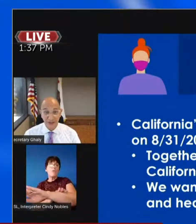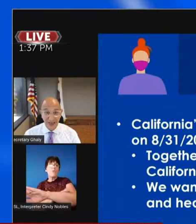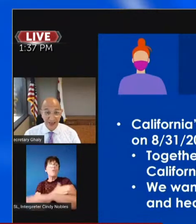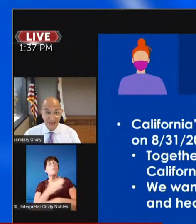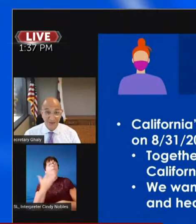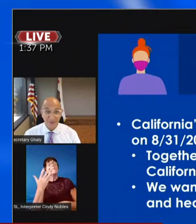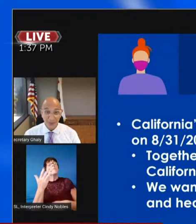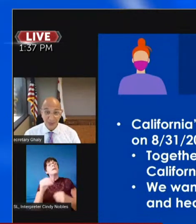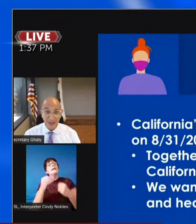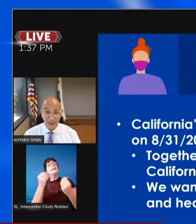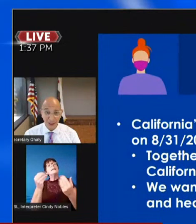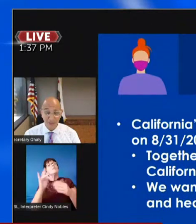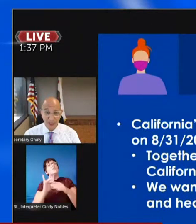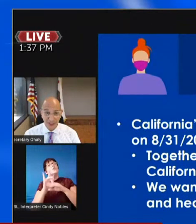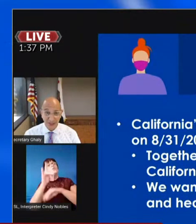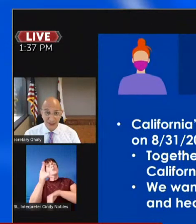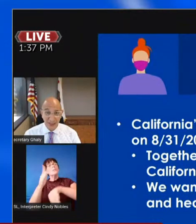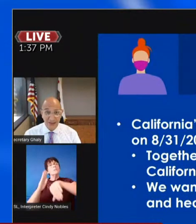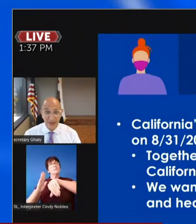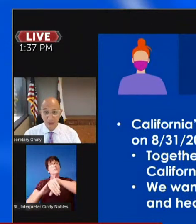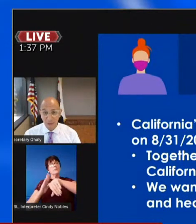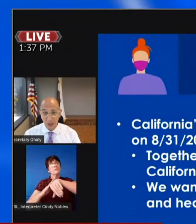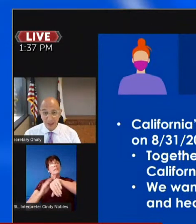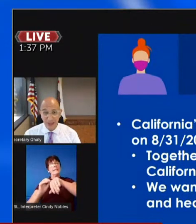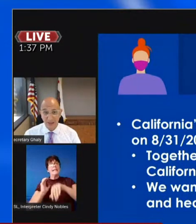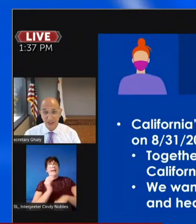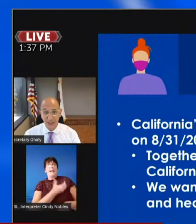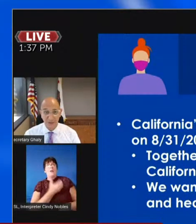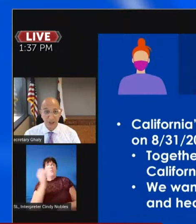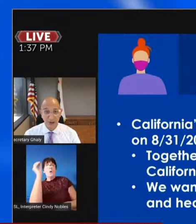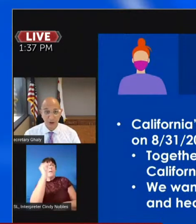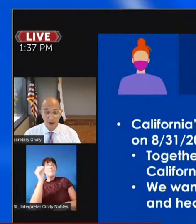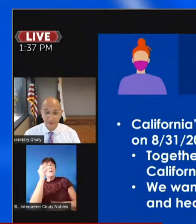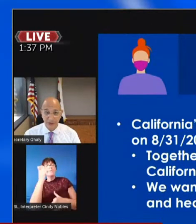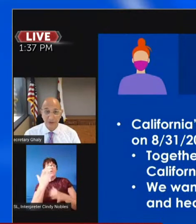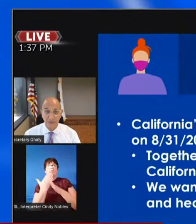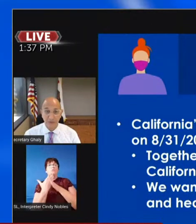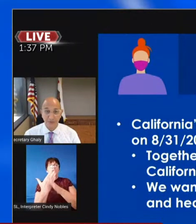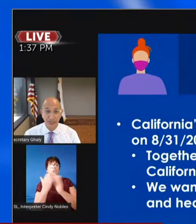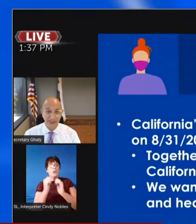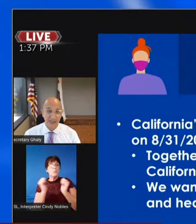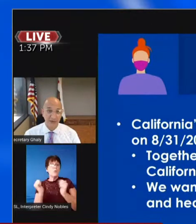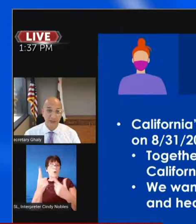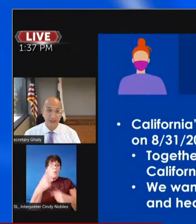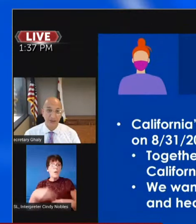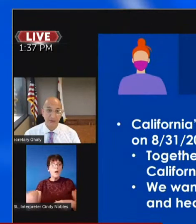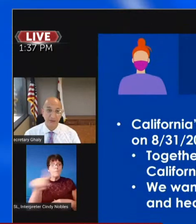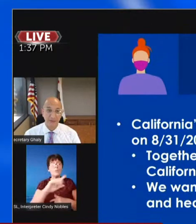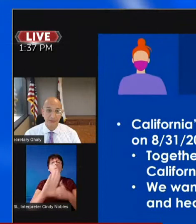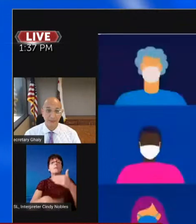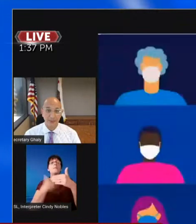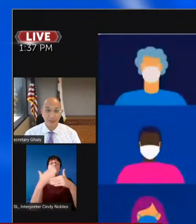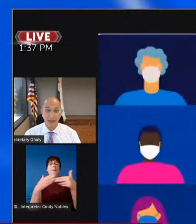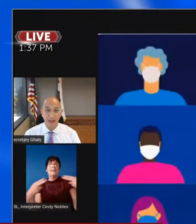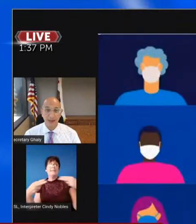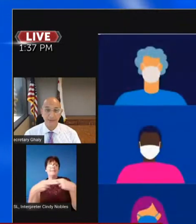early flag, in our opinion, that we want to share with all of you. Next slide, please.